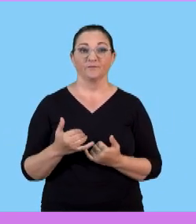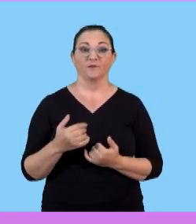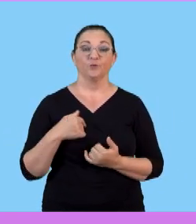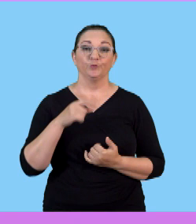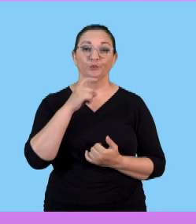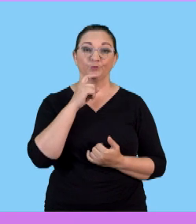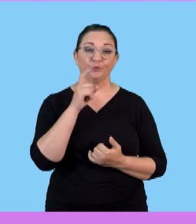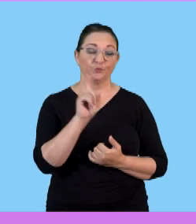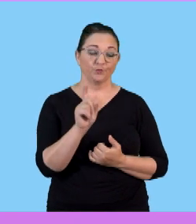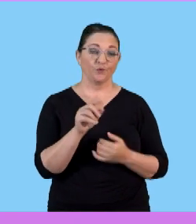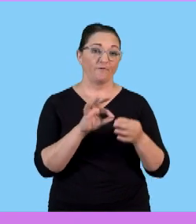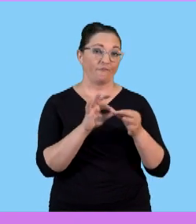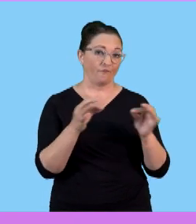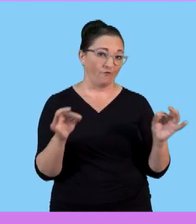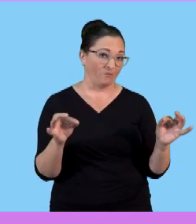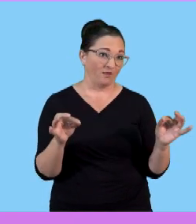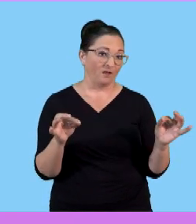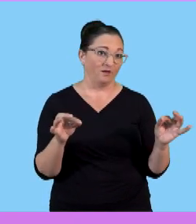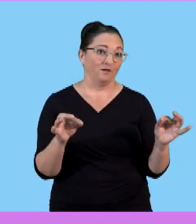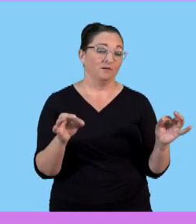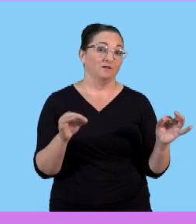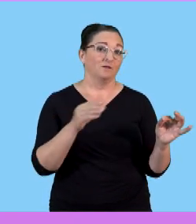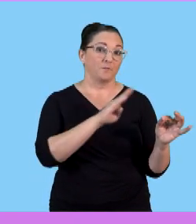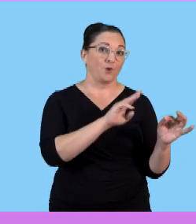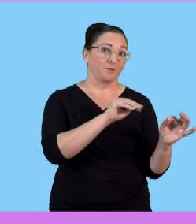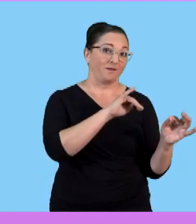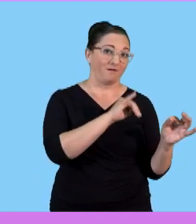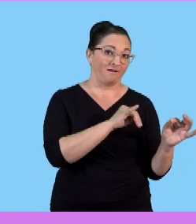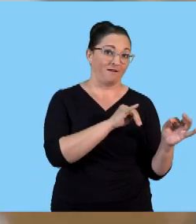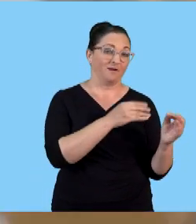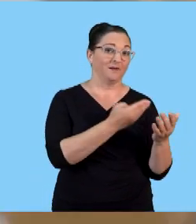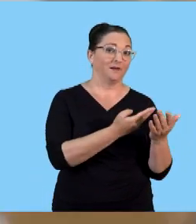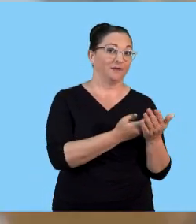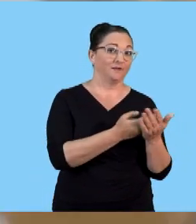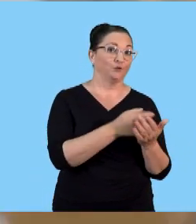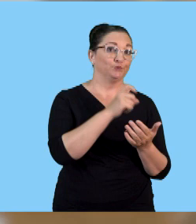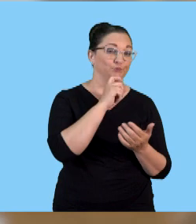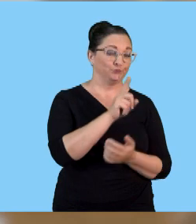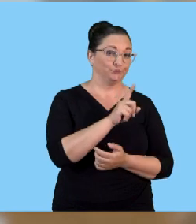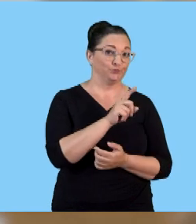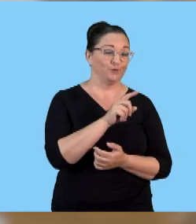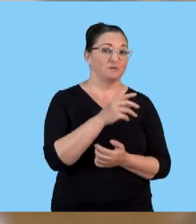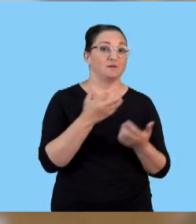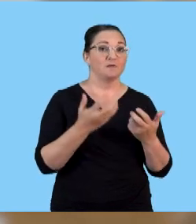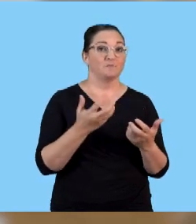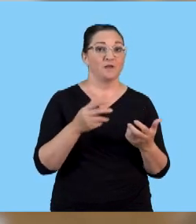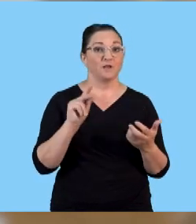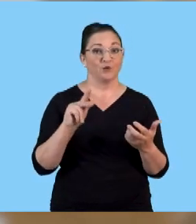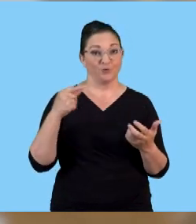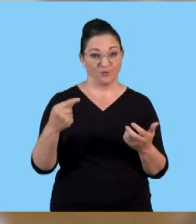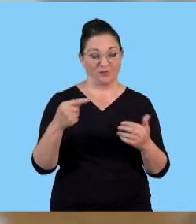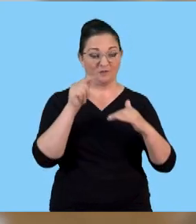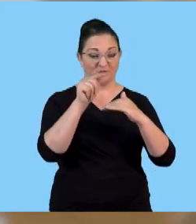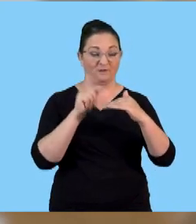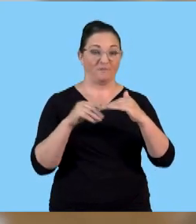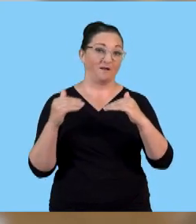we also then indicated in order for us to calculate body mass index, we take our mass in kilograms